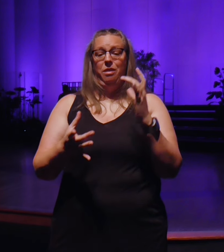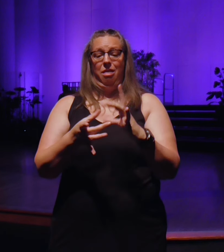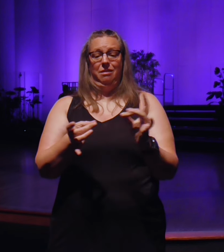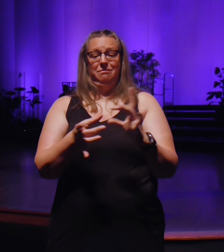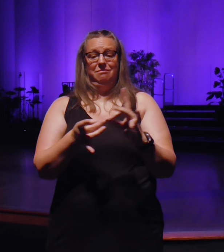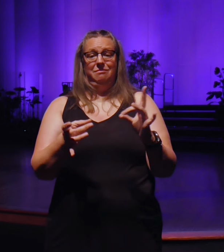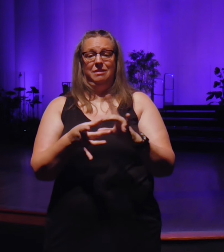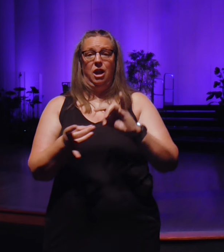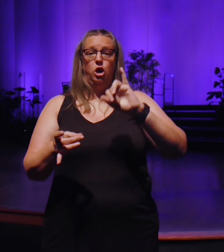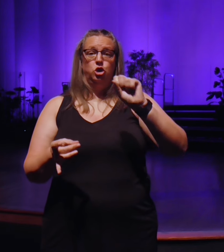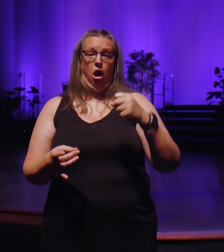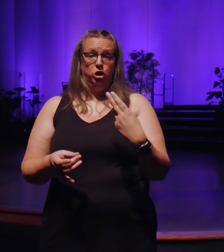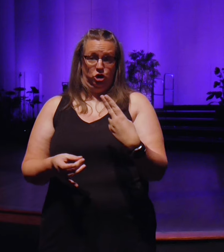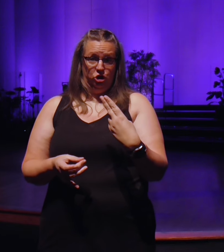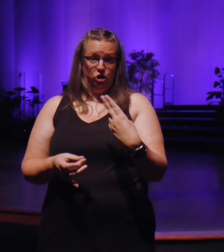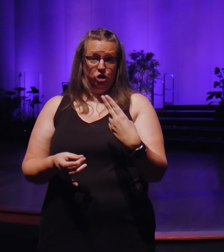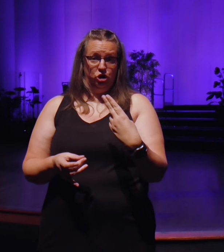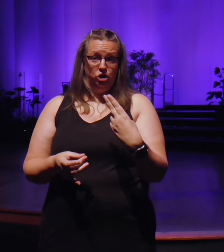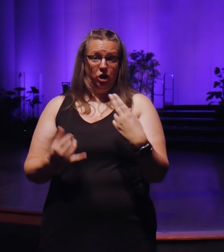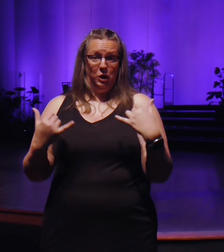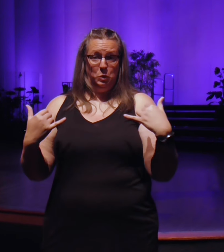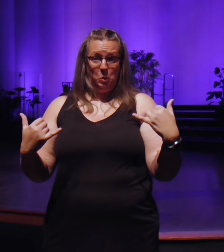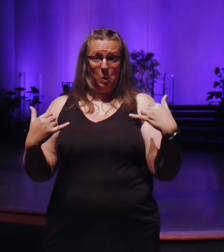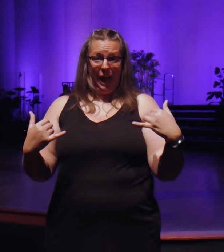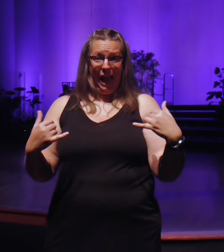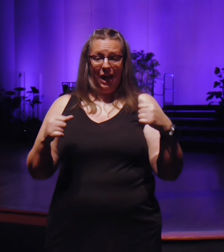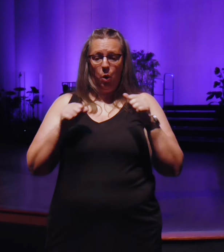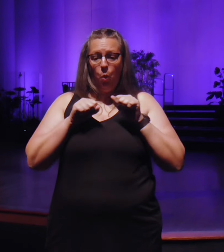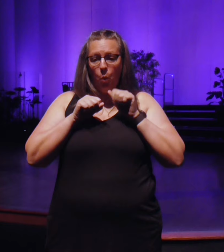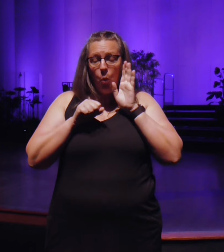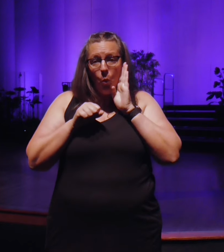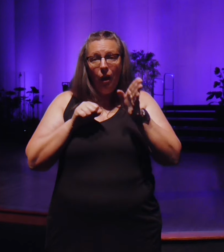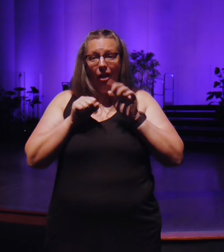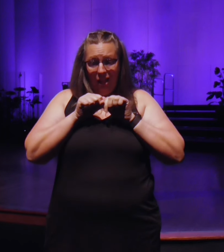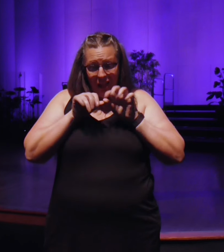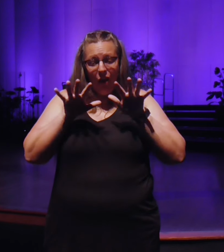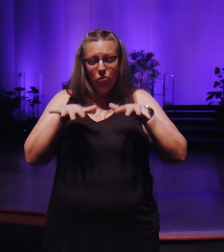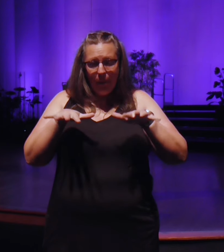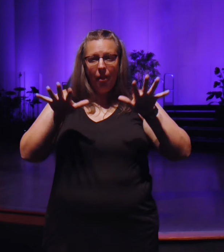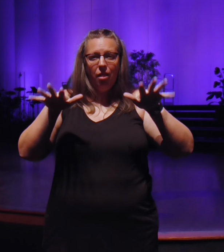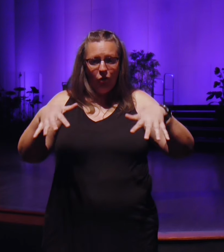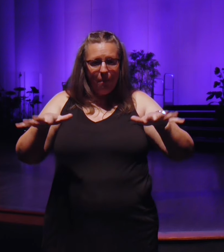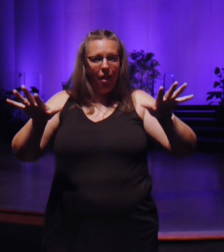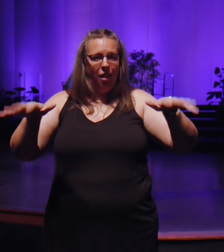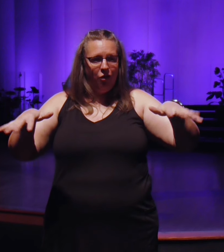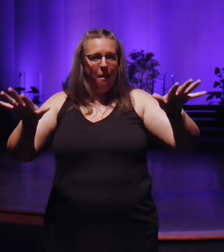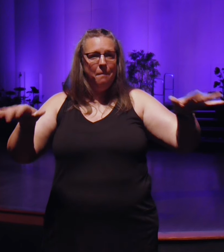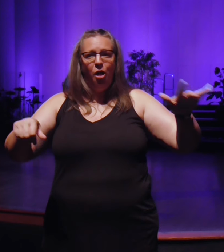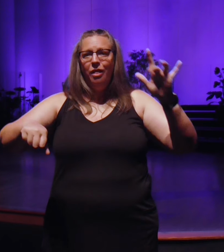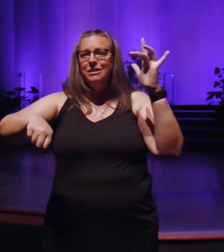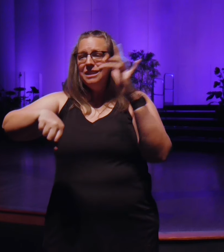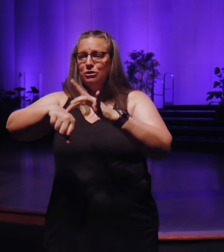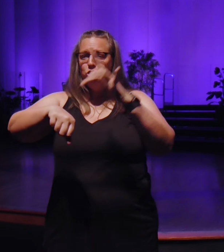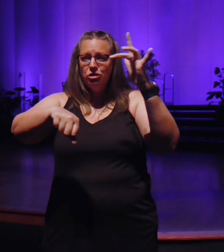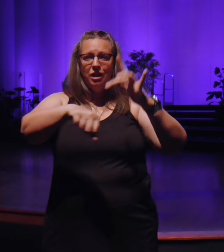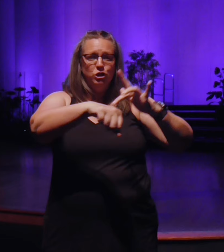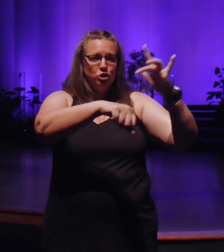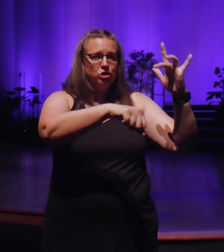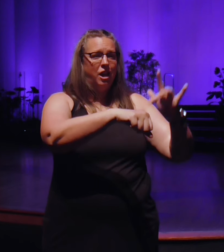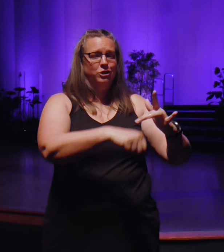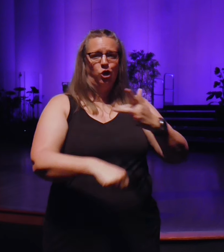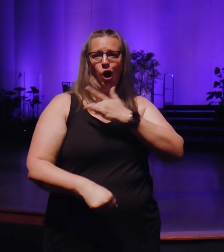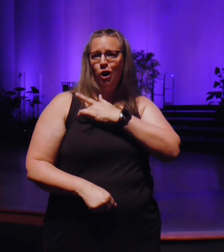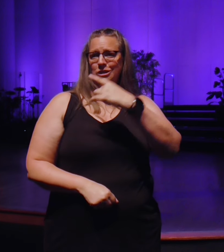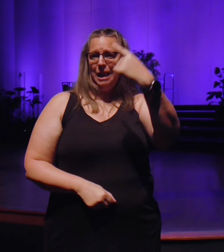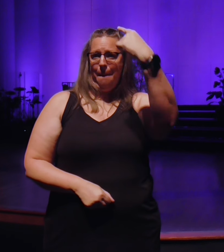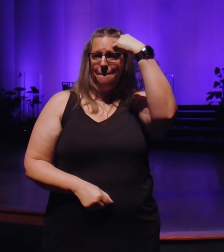morning from Reverend Josh ripples out and touches the hearts and minds of anyone who